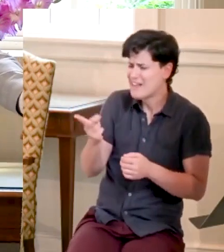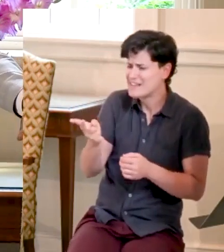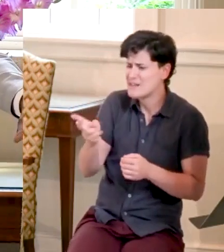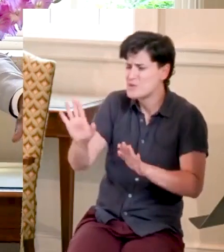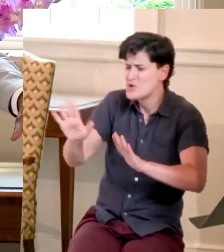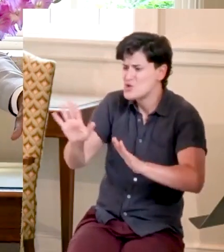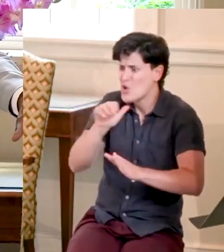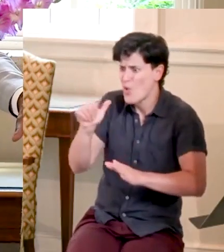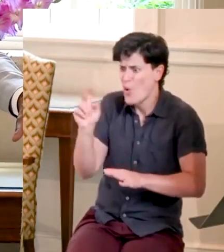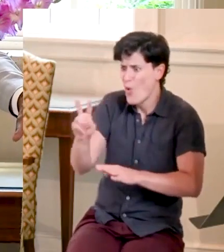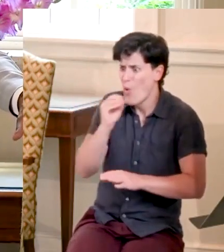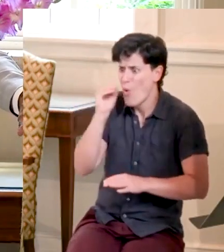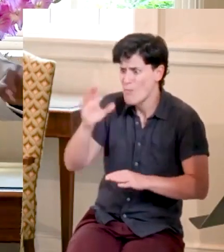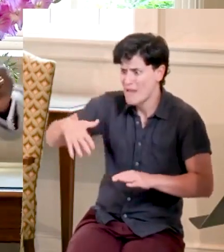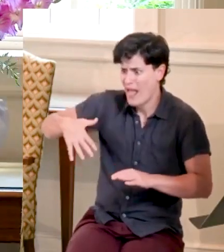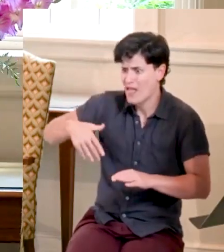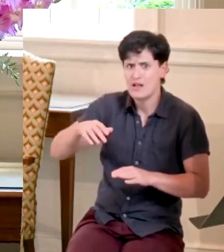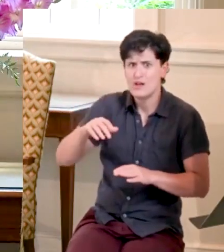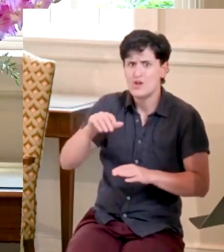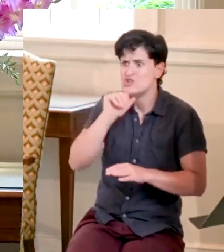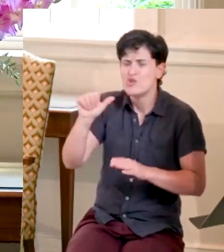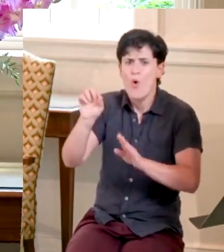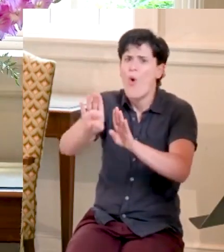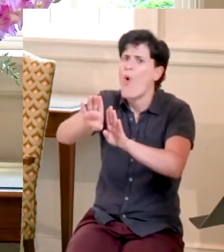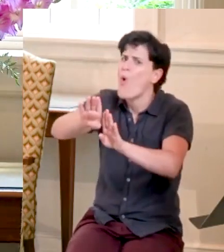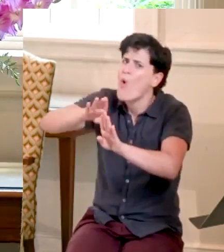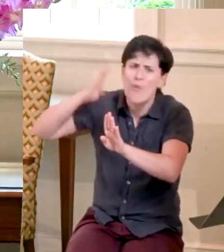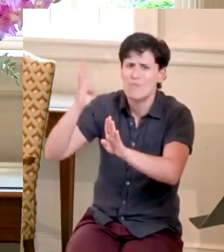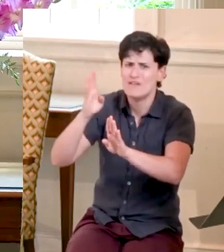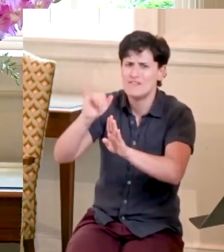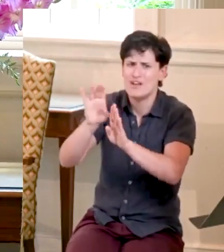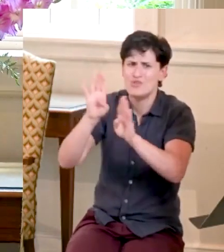yet. Don't open that door.